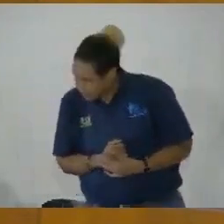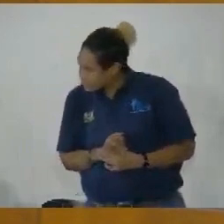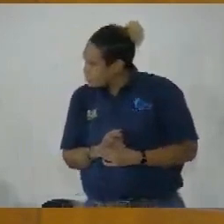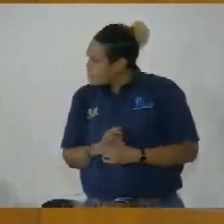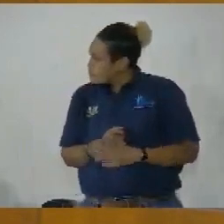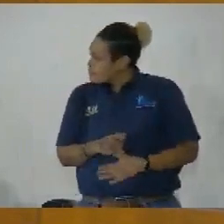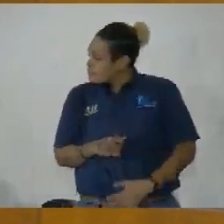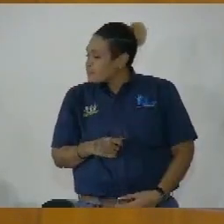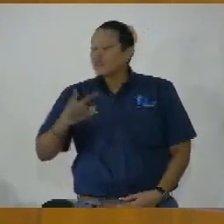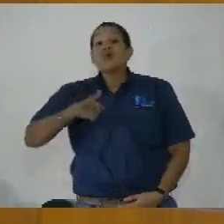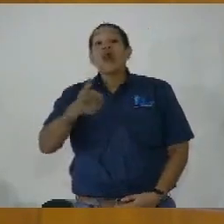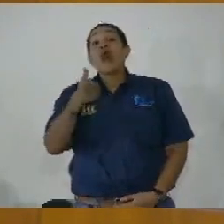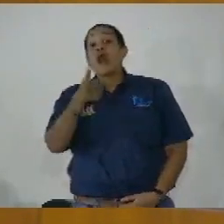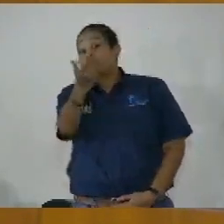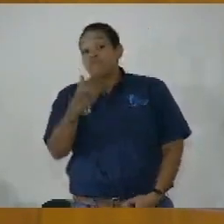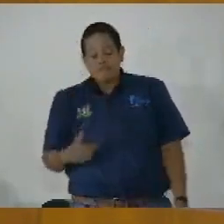So we have